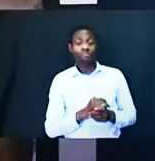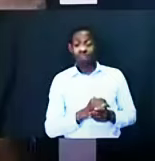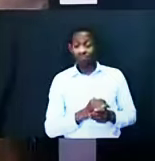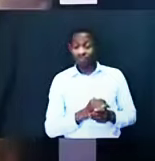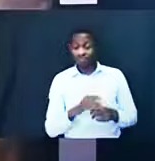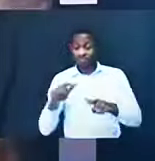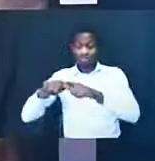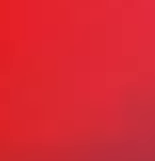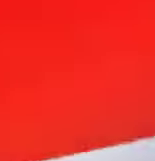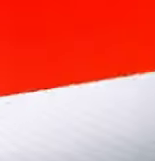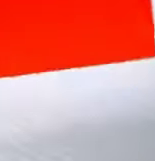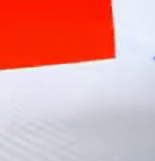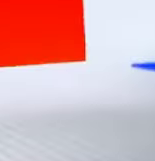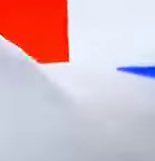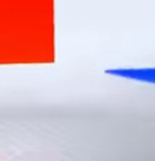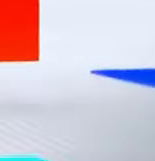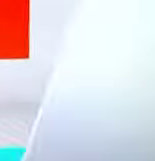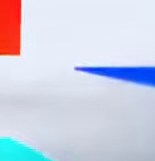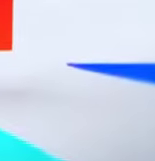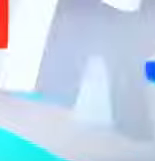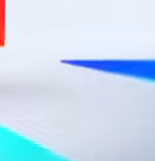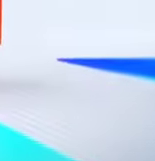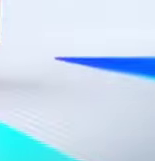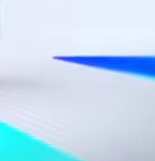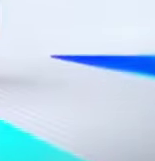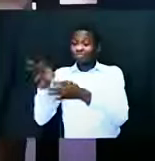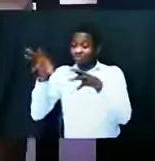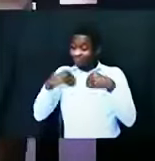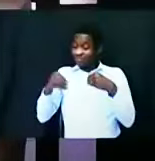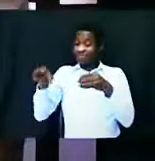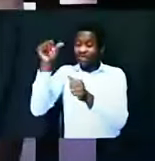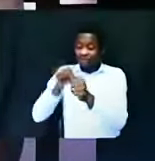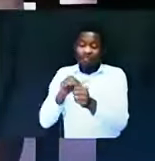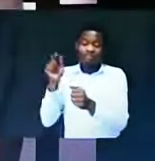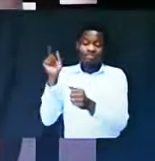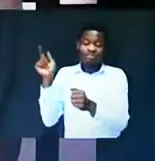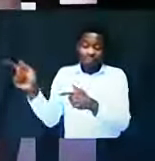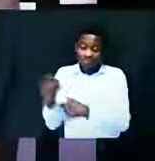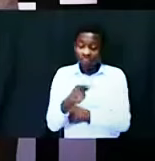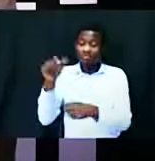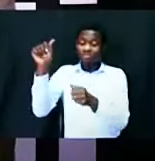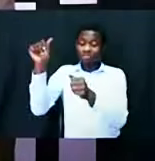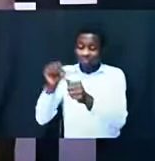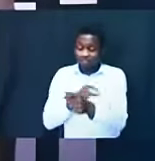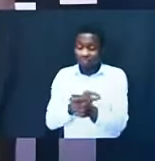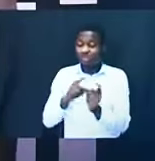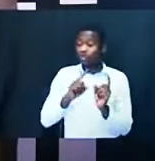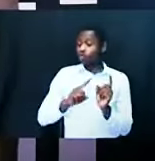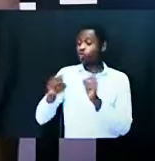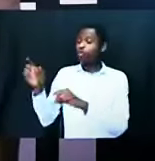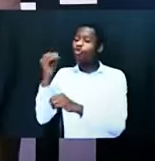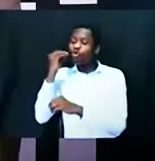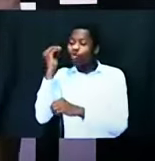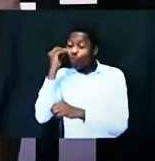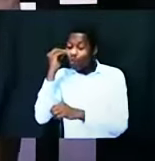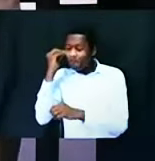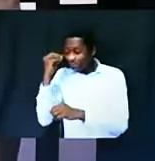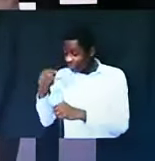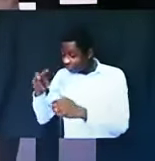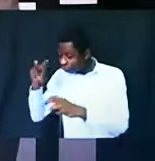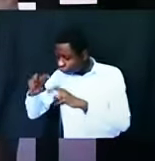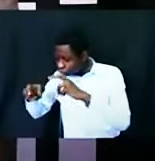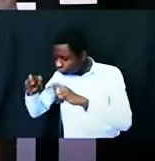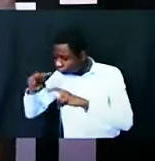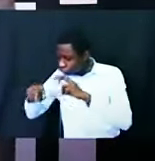with great eagerness and examined the scripture every day to see if what Paul said was true. Wo ye wo yempefe